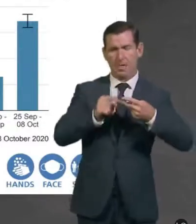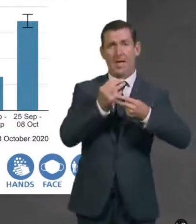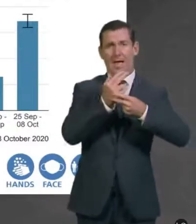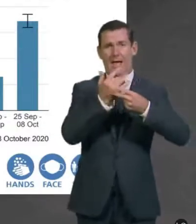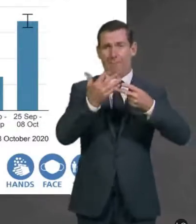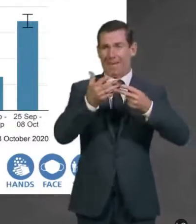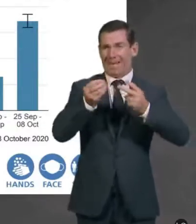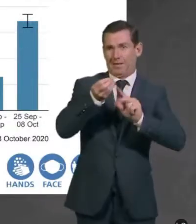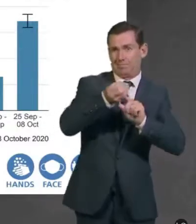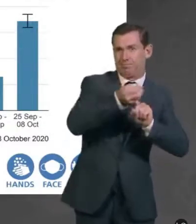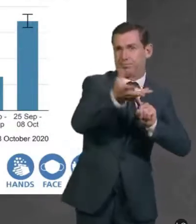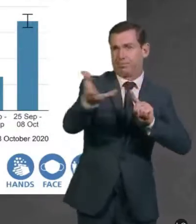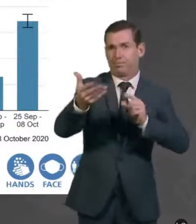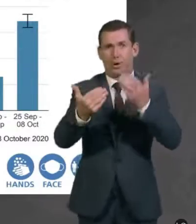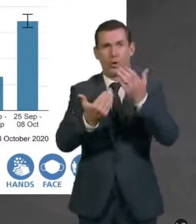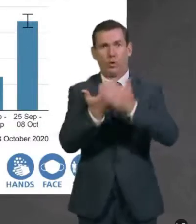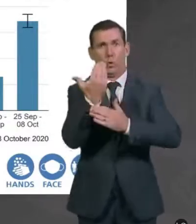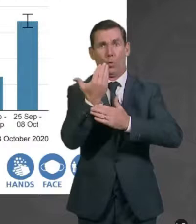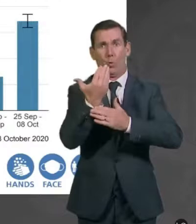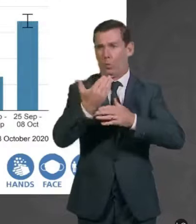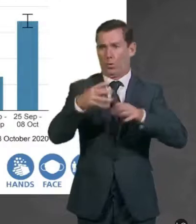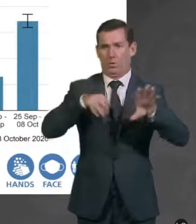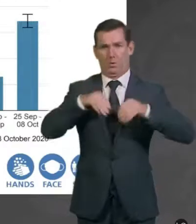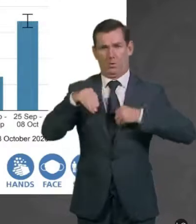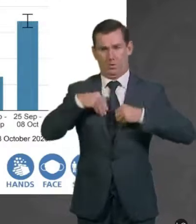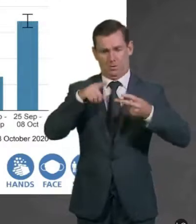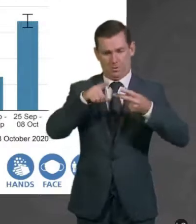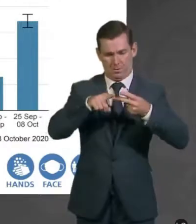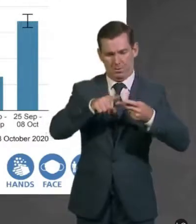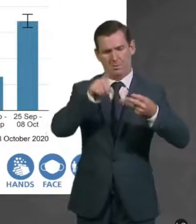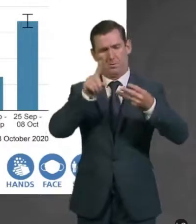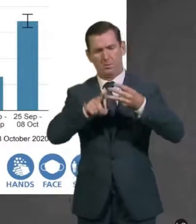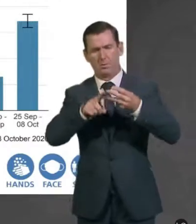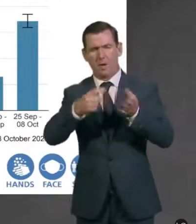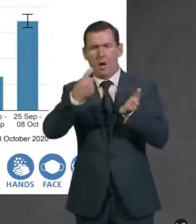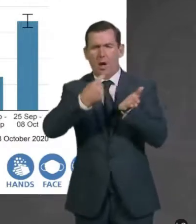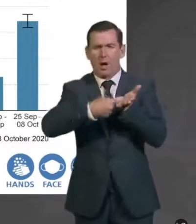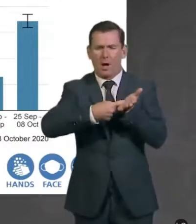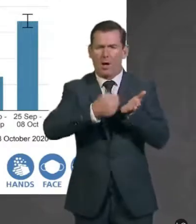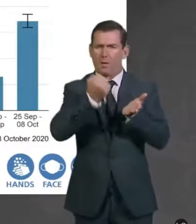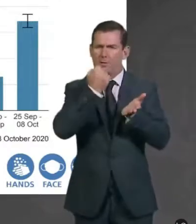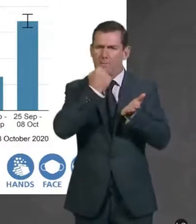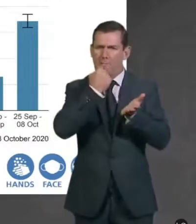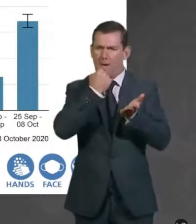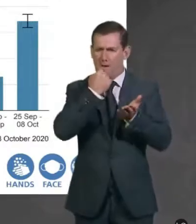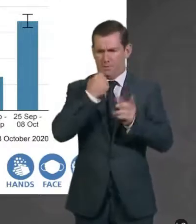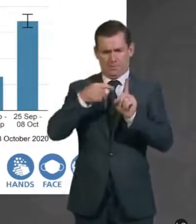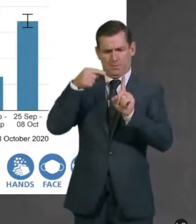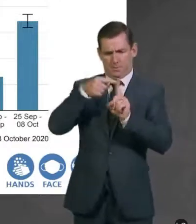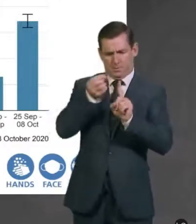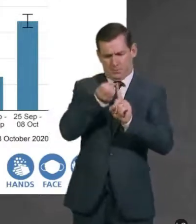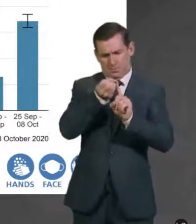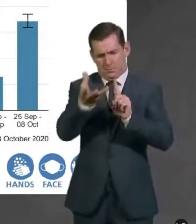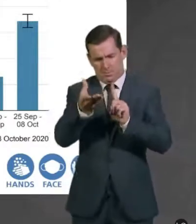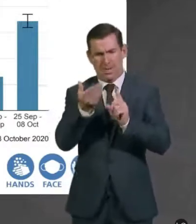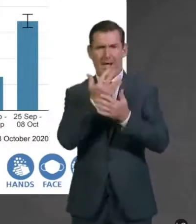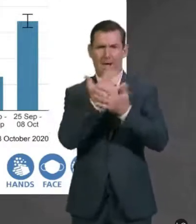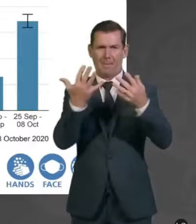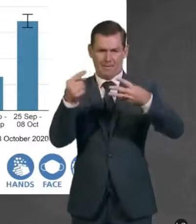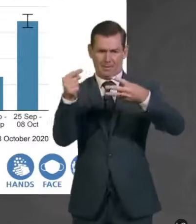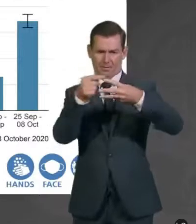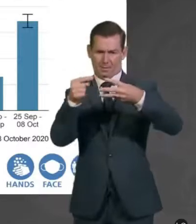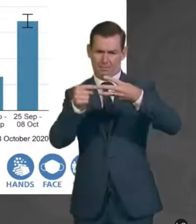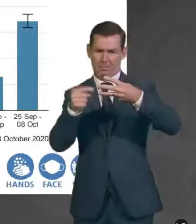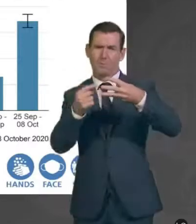value, which tells us how much this is spreading between people. So this is the data that comes from